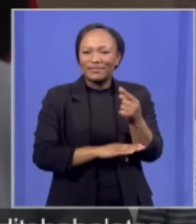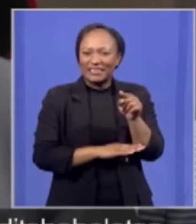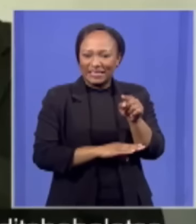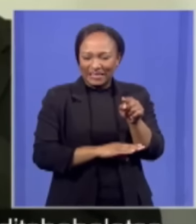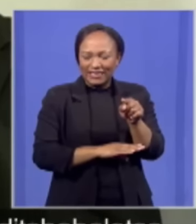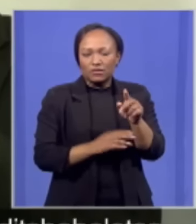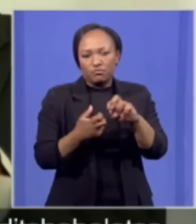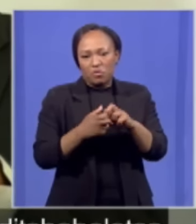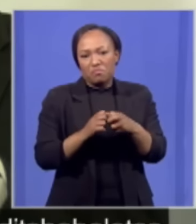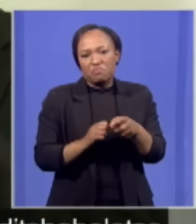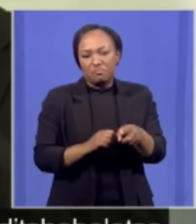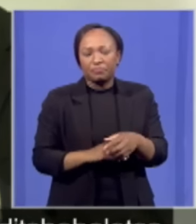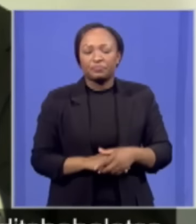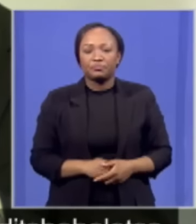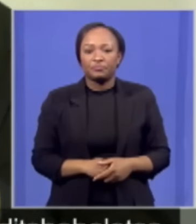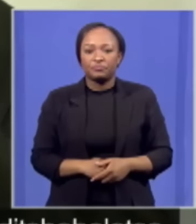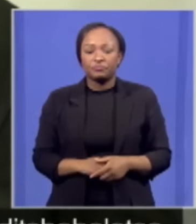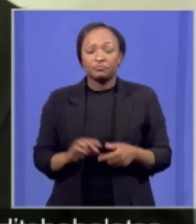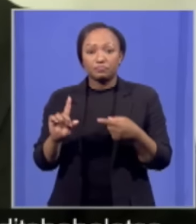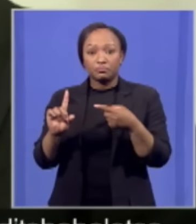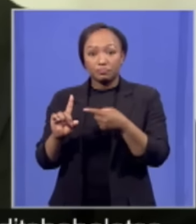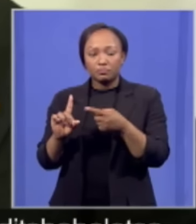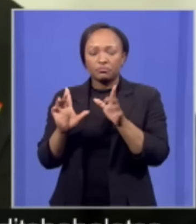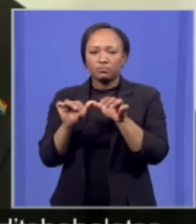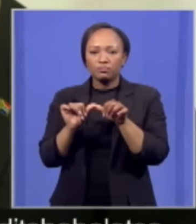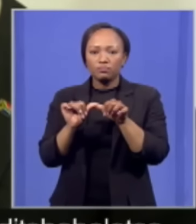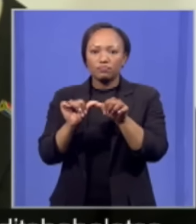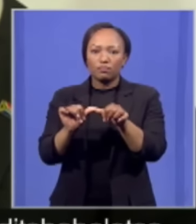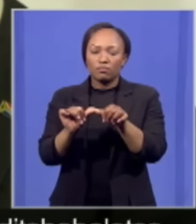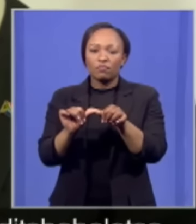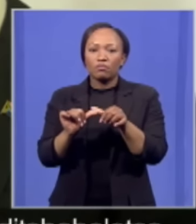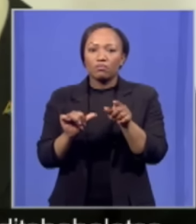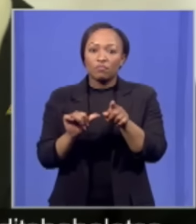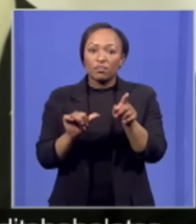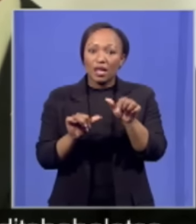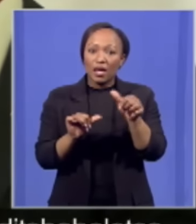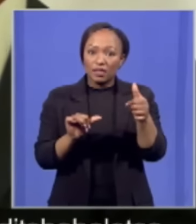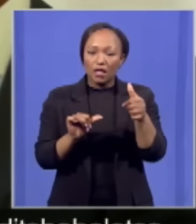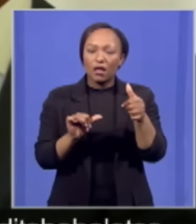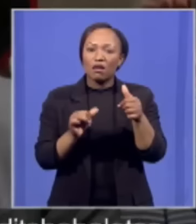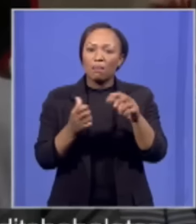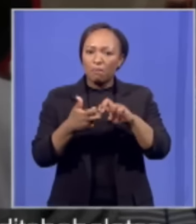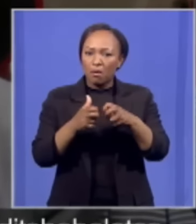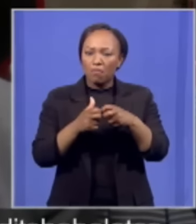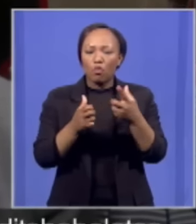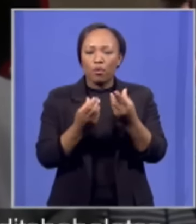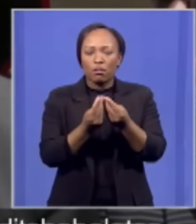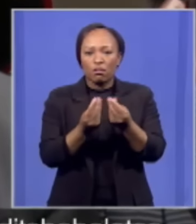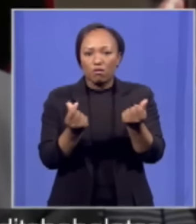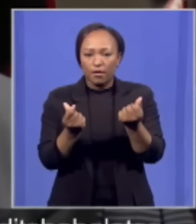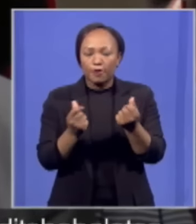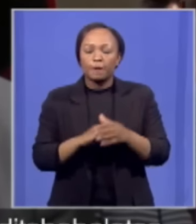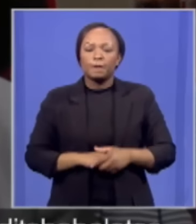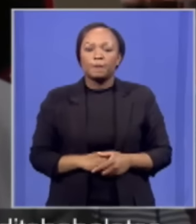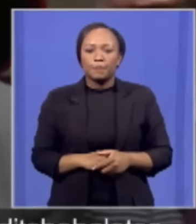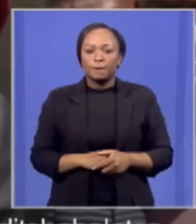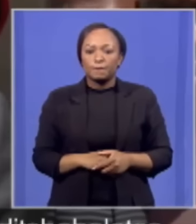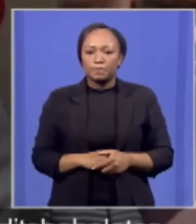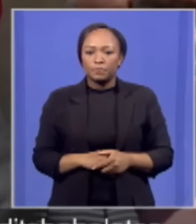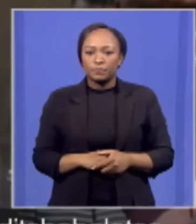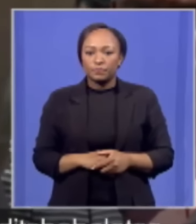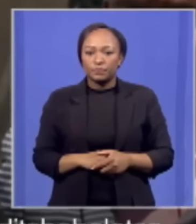with. Hlabisa o tsweletse ka gore mafaratlhatlha ao a onetseng le ona ba tlile go samagana le ona. A comprehensive